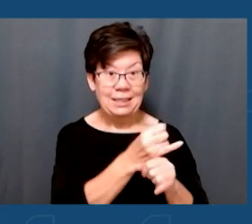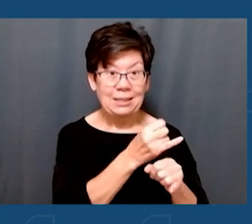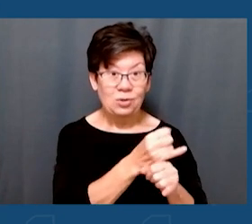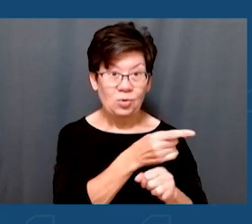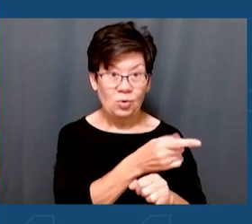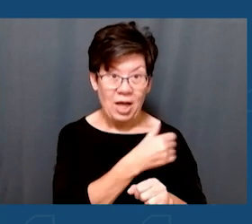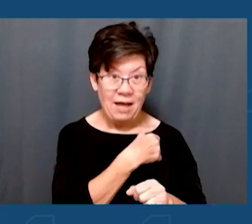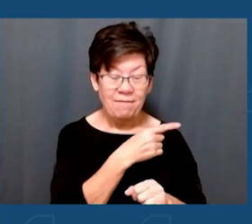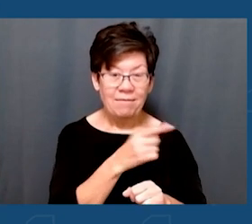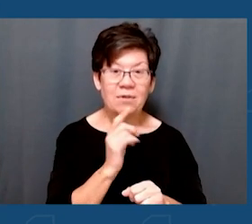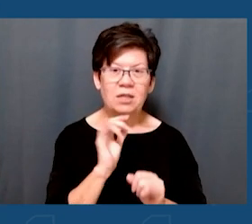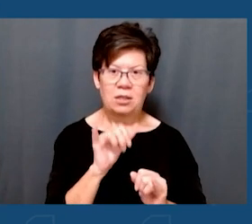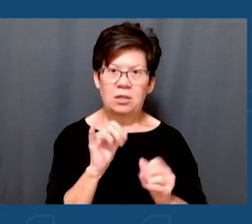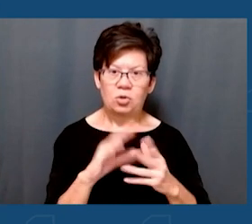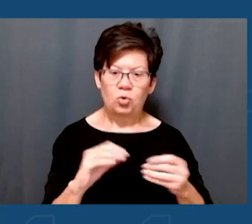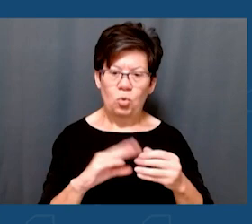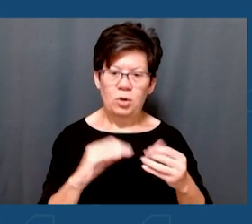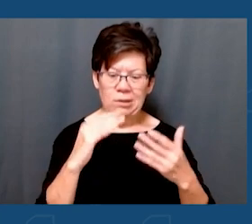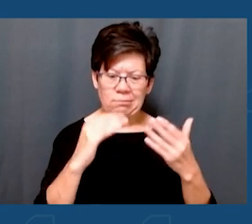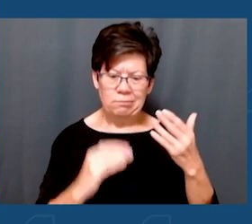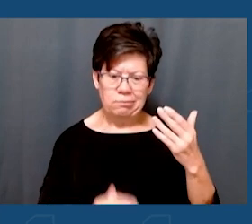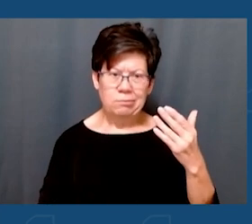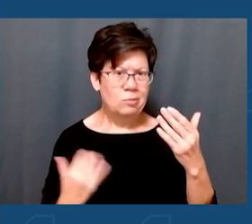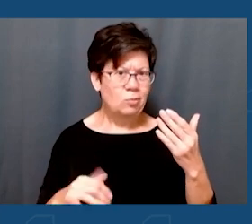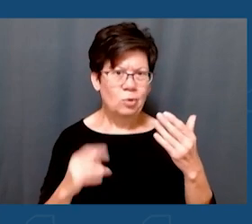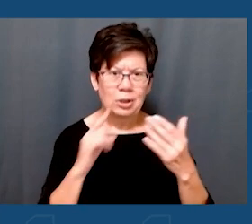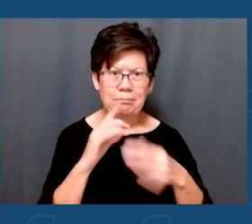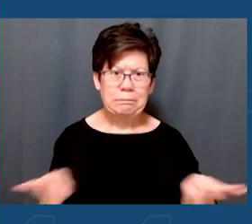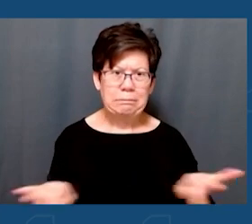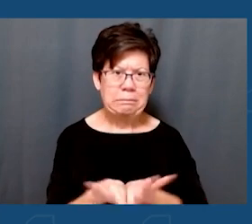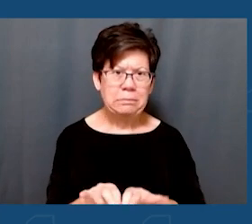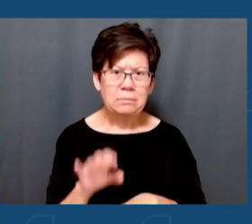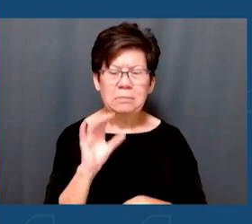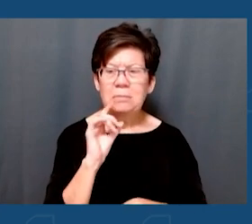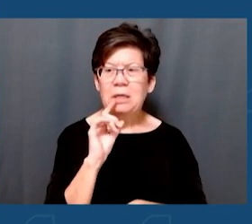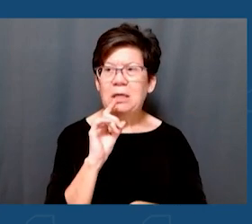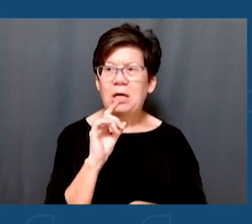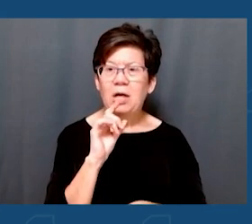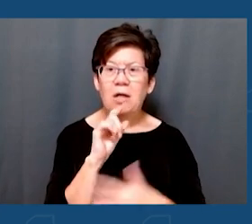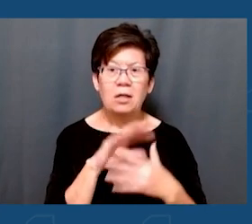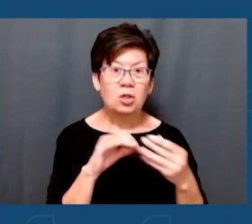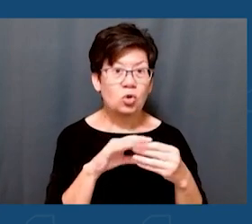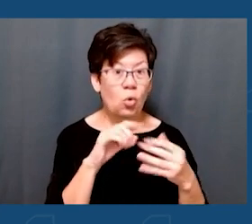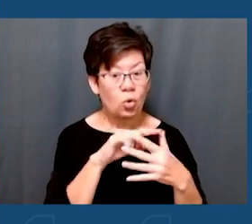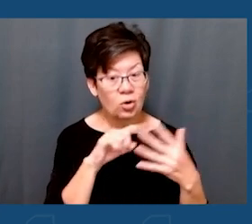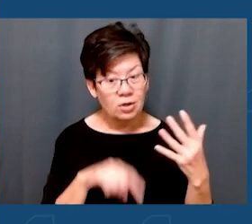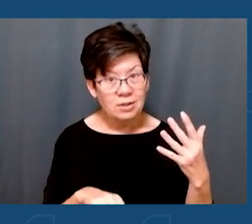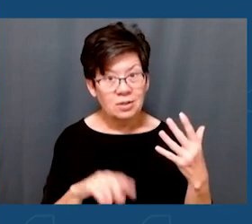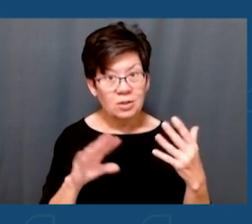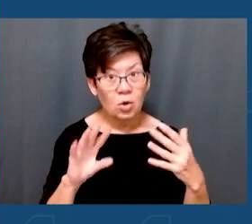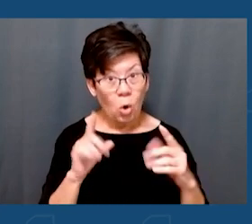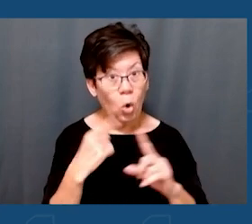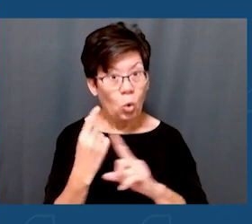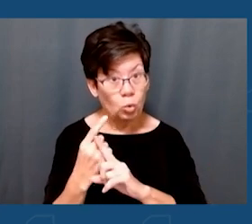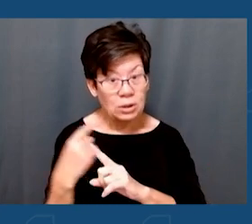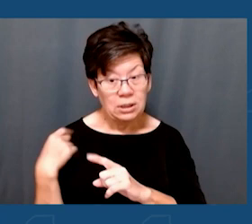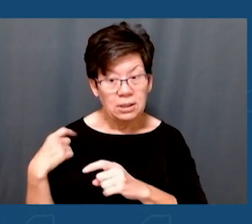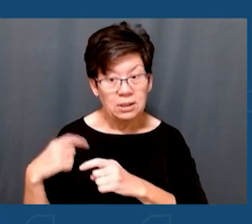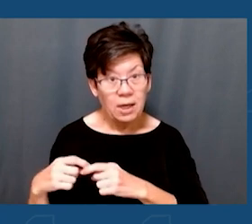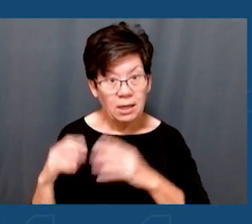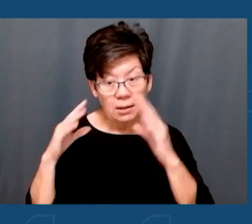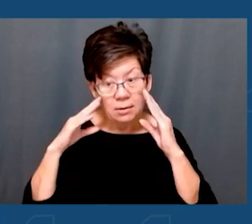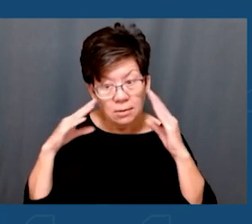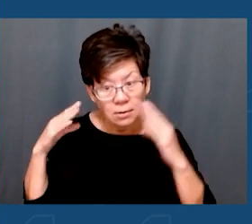are critical stories because they are not just stories about the Hispanic community. They